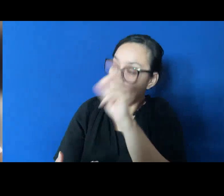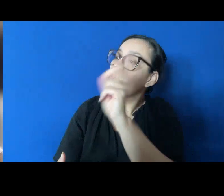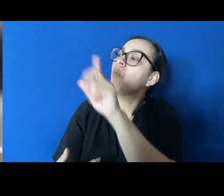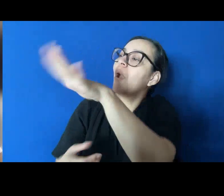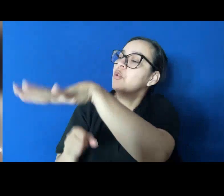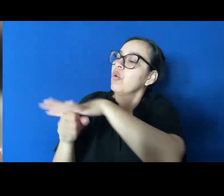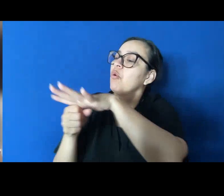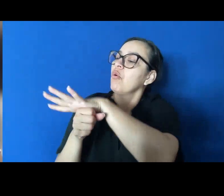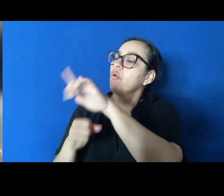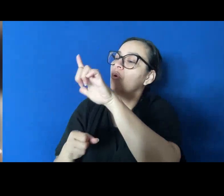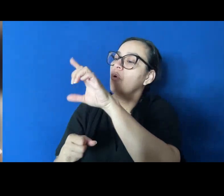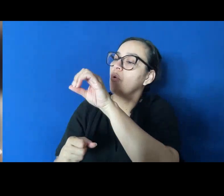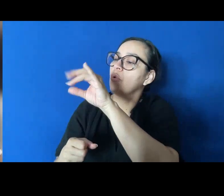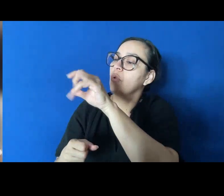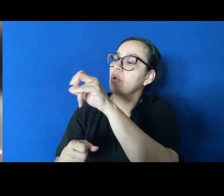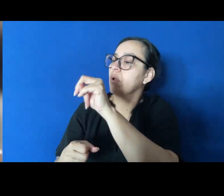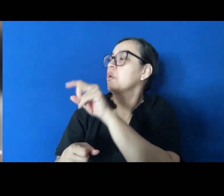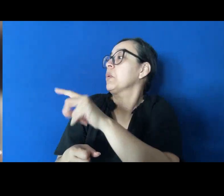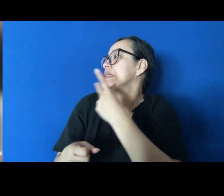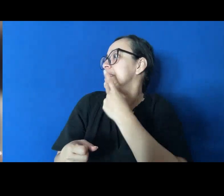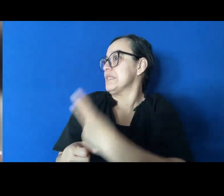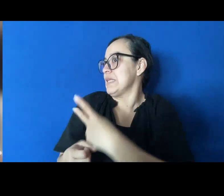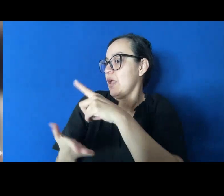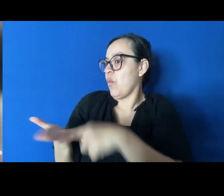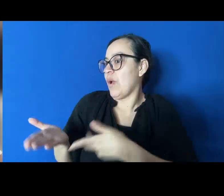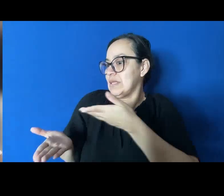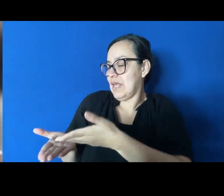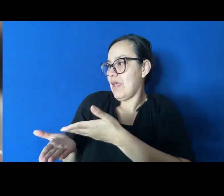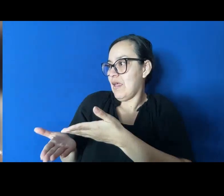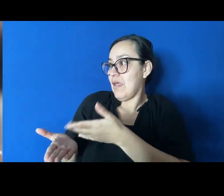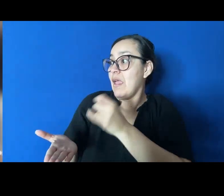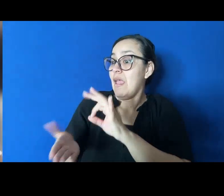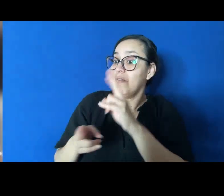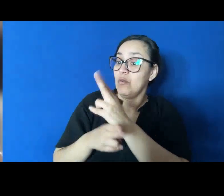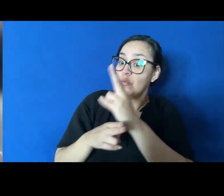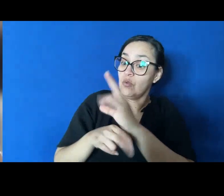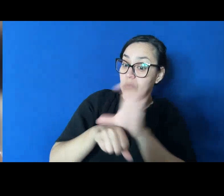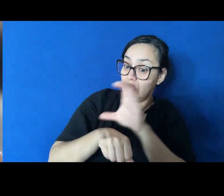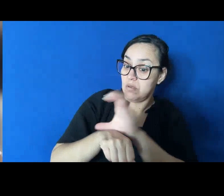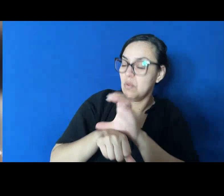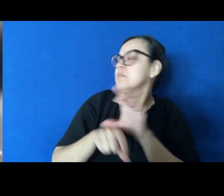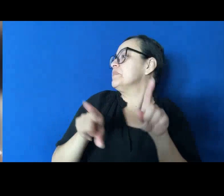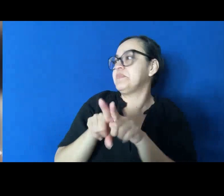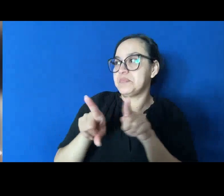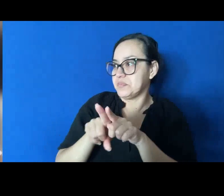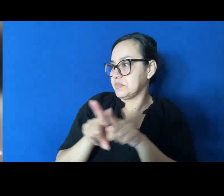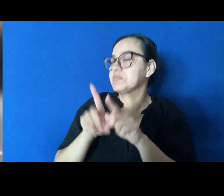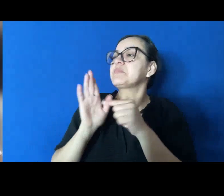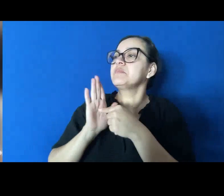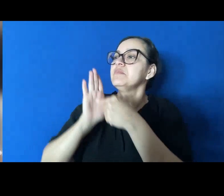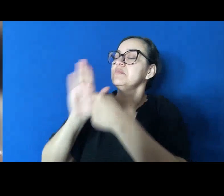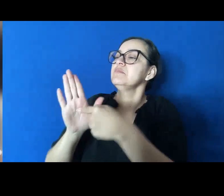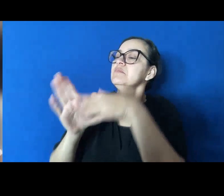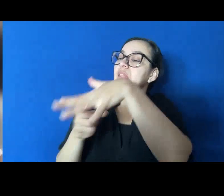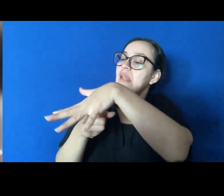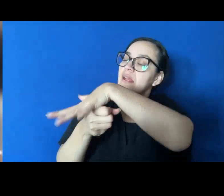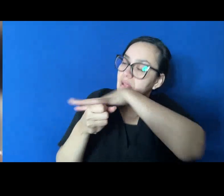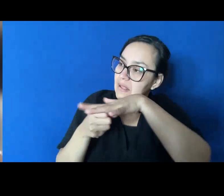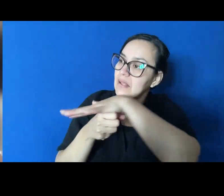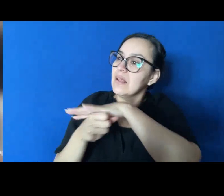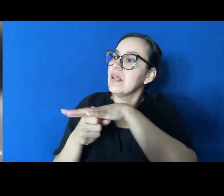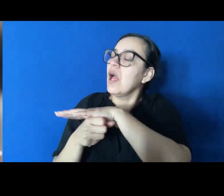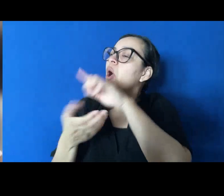you'll get the location and you can see what's happening at present in your location. If you open it up in your